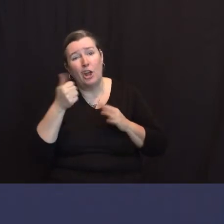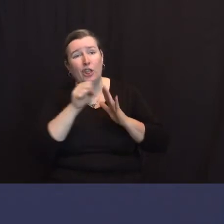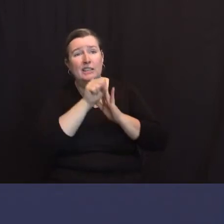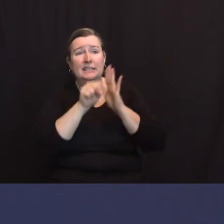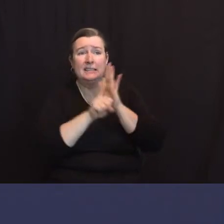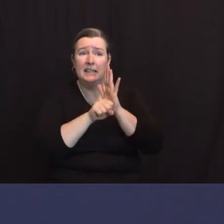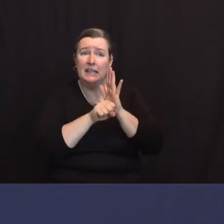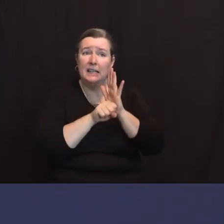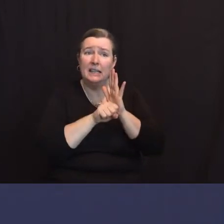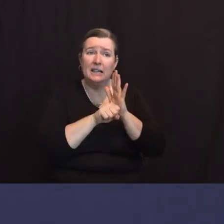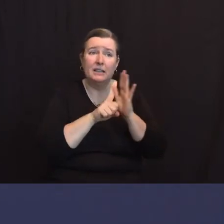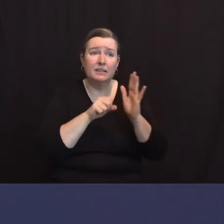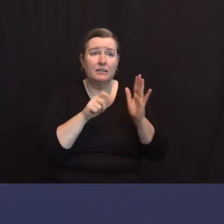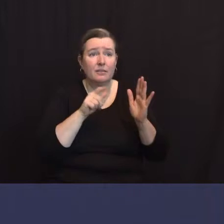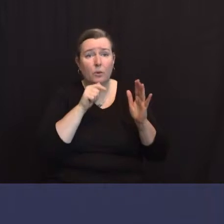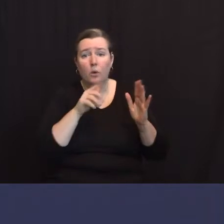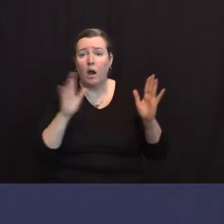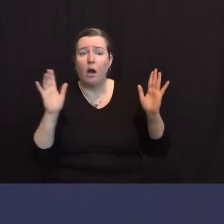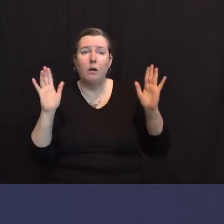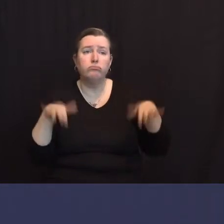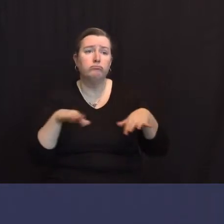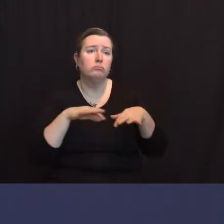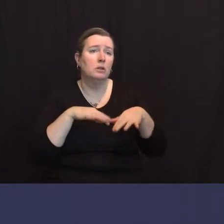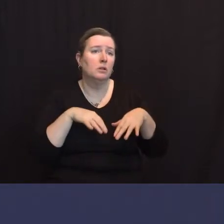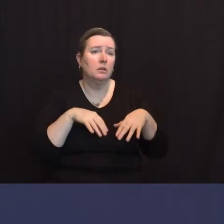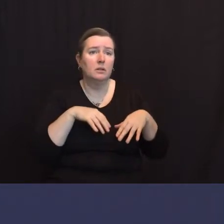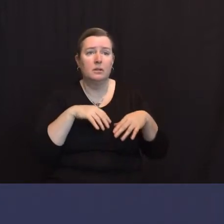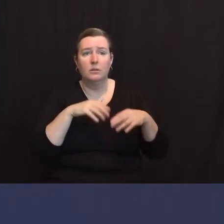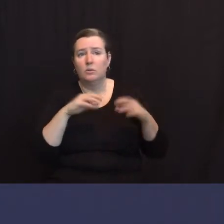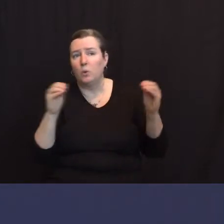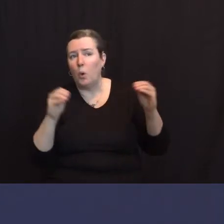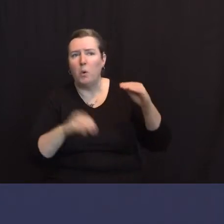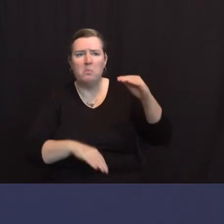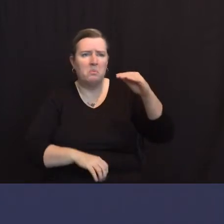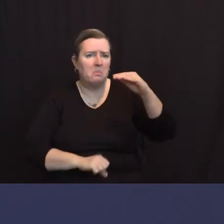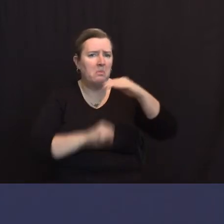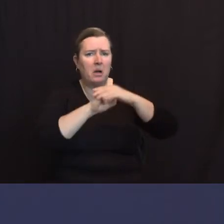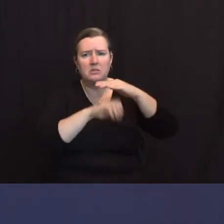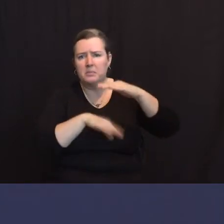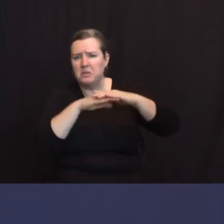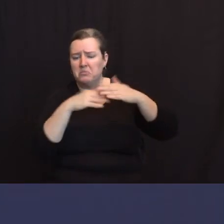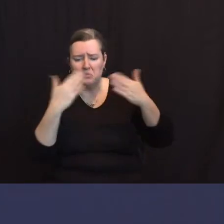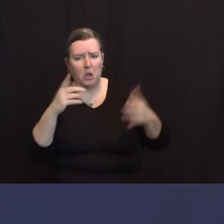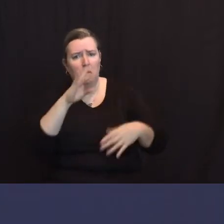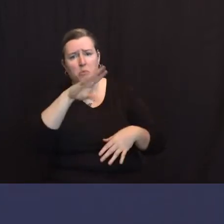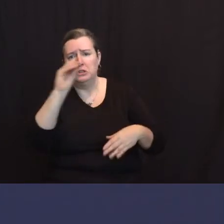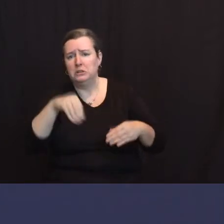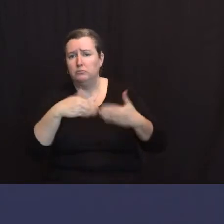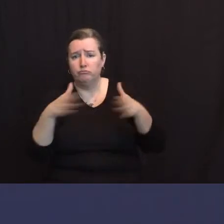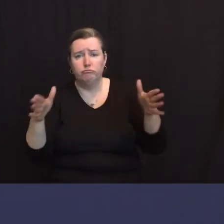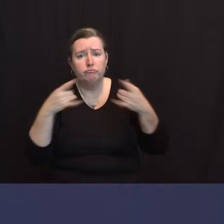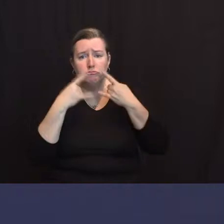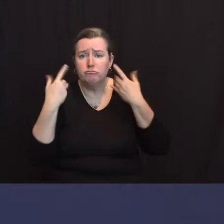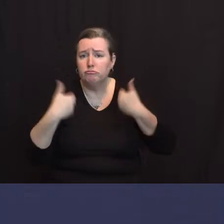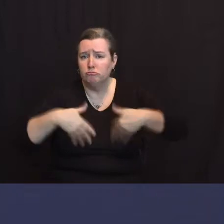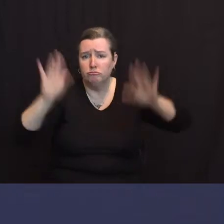of 100%. I mentioned earlier, I don't want to go off on too much of a tangent here, but we're